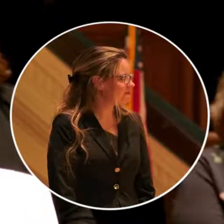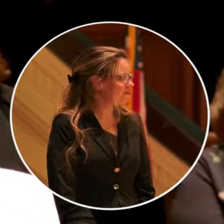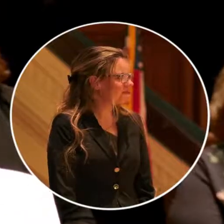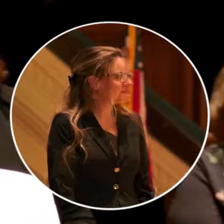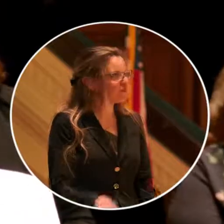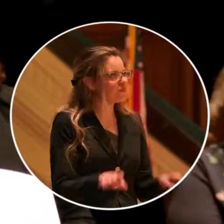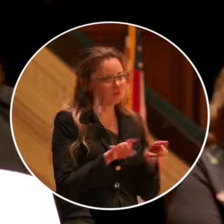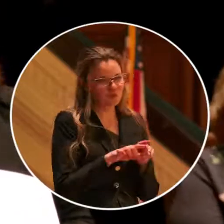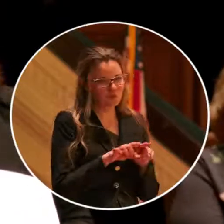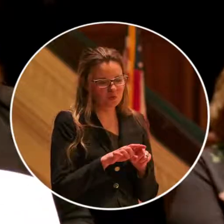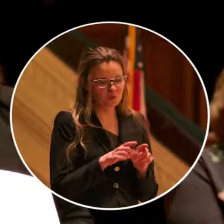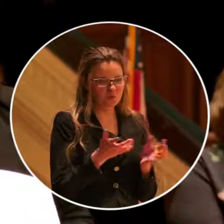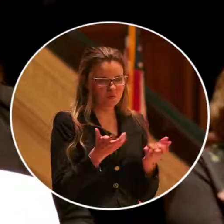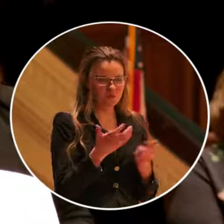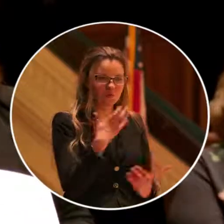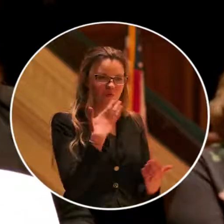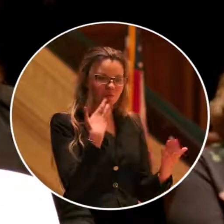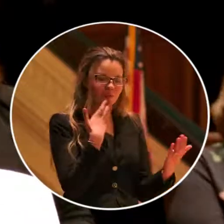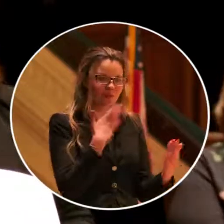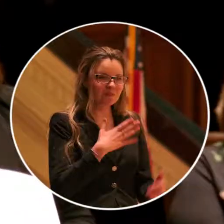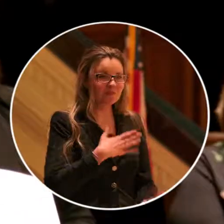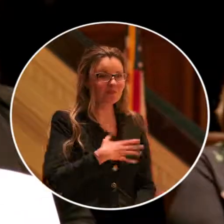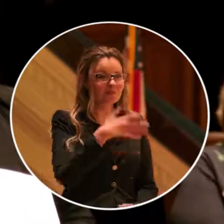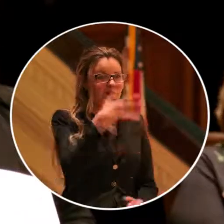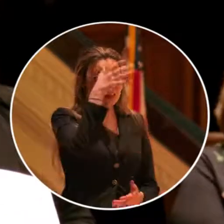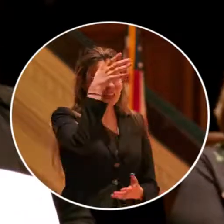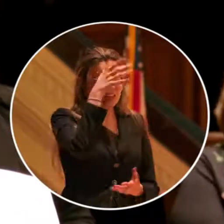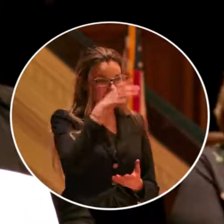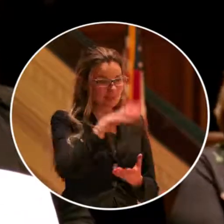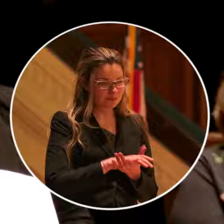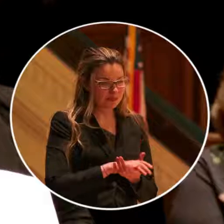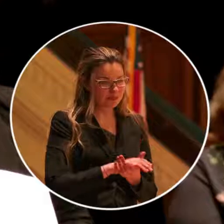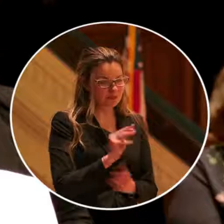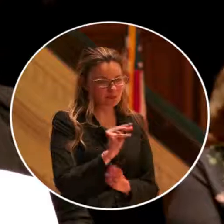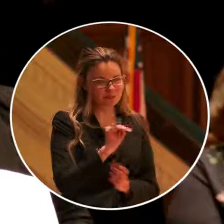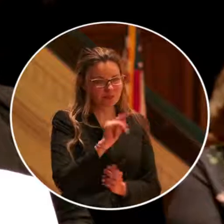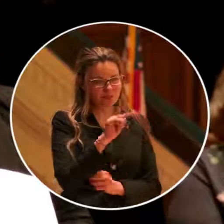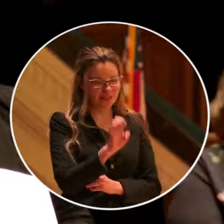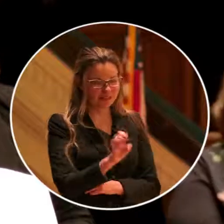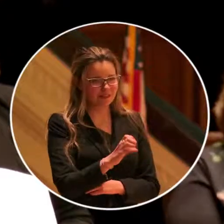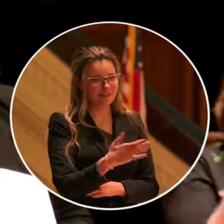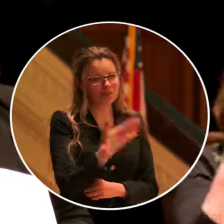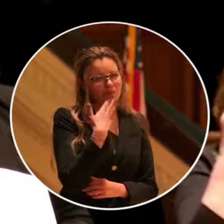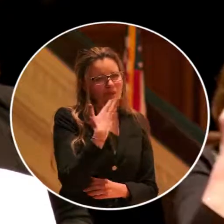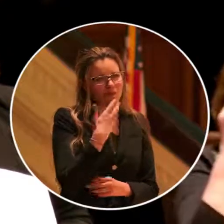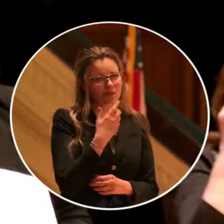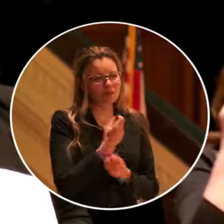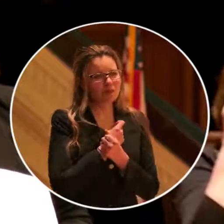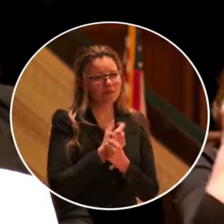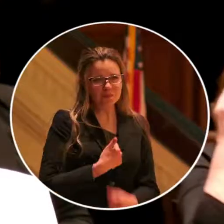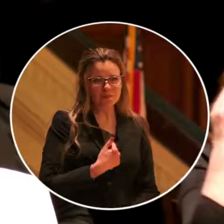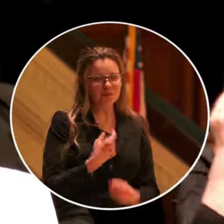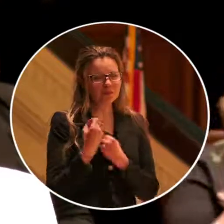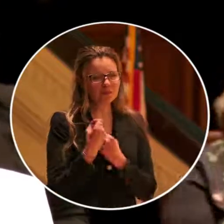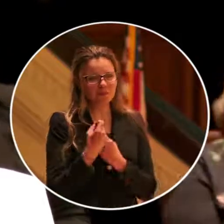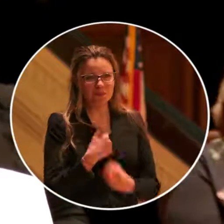I also need to thank my husband, Mike. Thank you for loving me and supporting